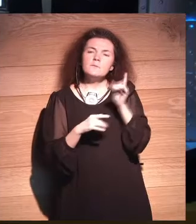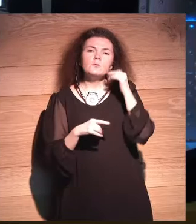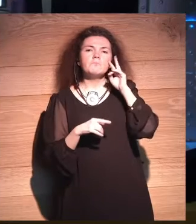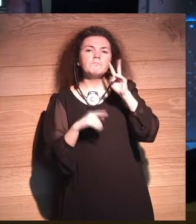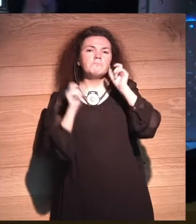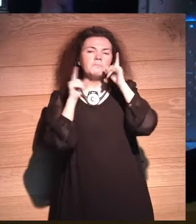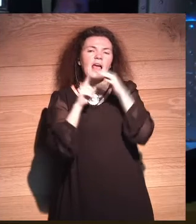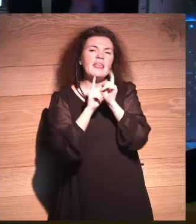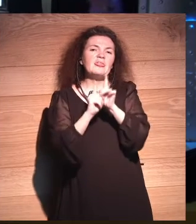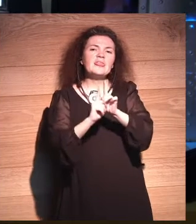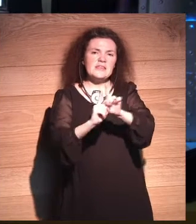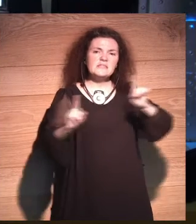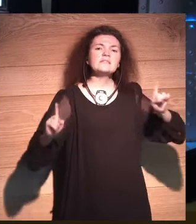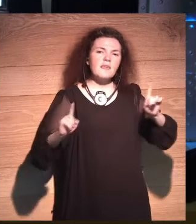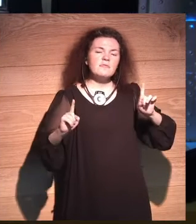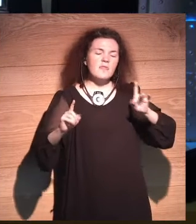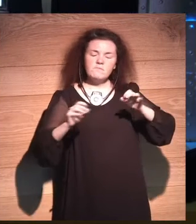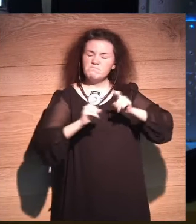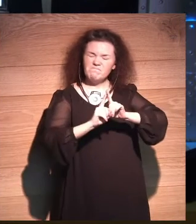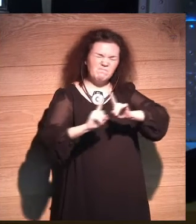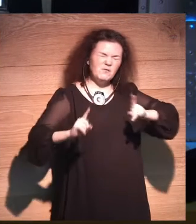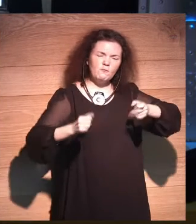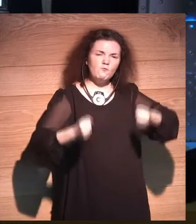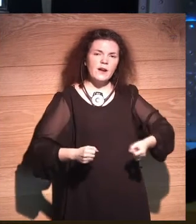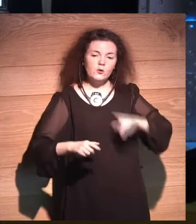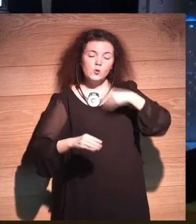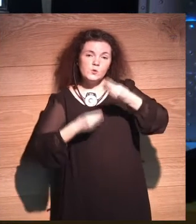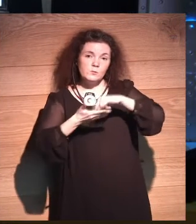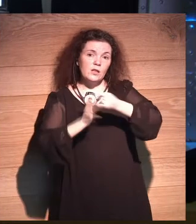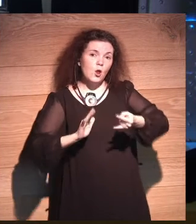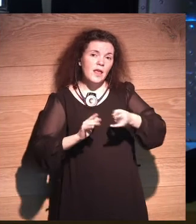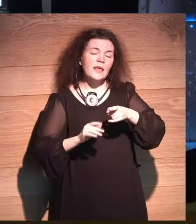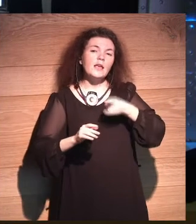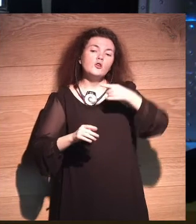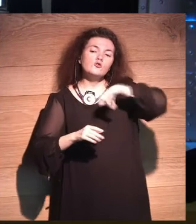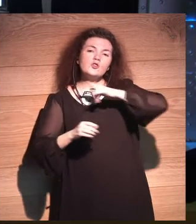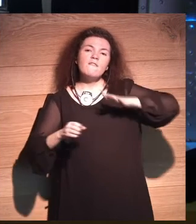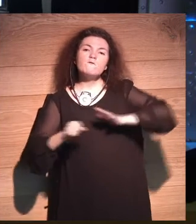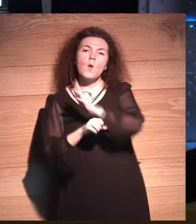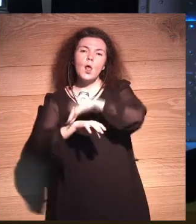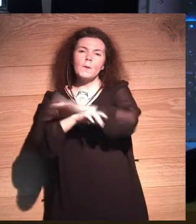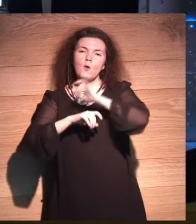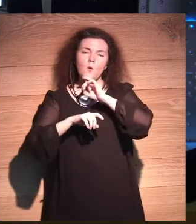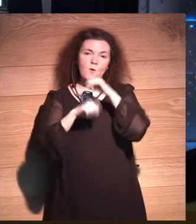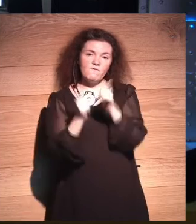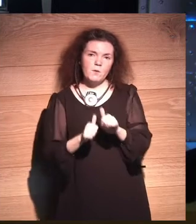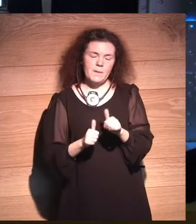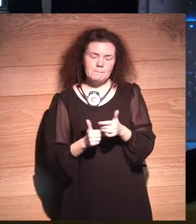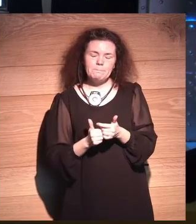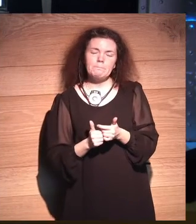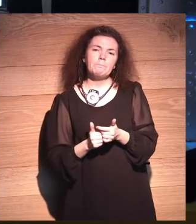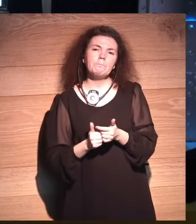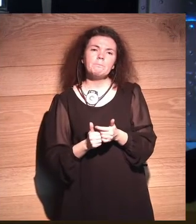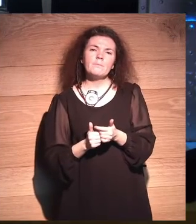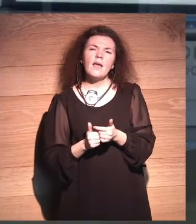about using technology to actually influence government that shows there's just a tremendous gap and there's very much more that